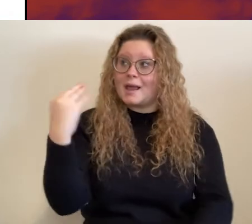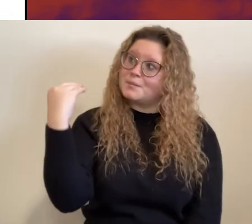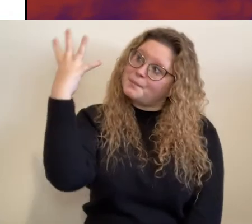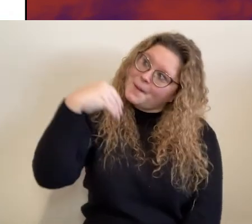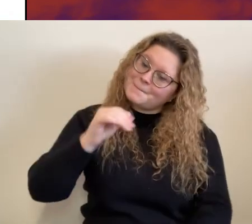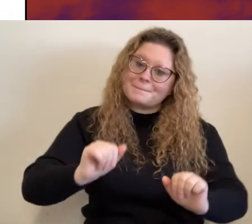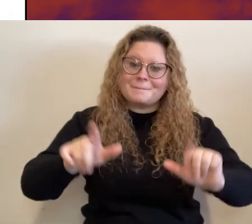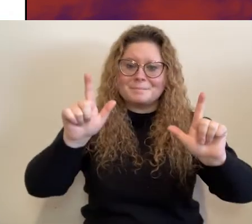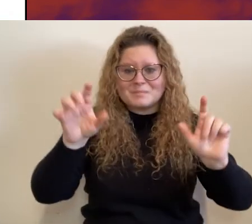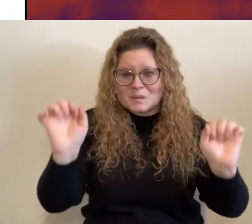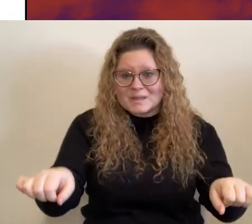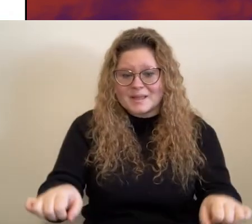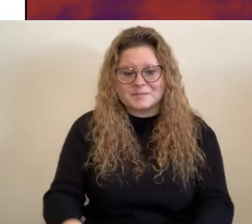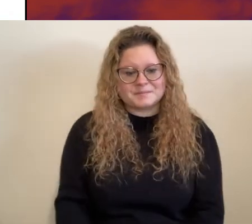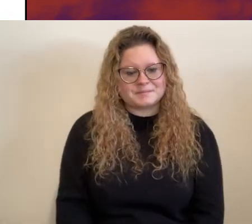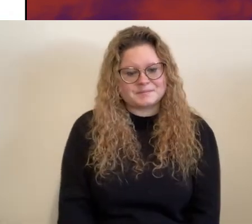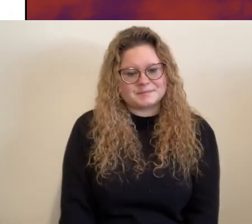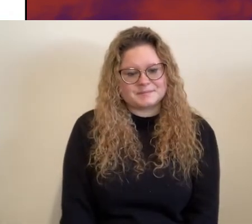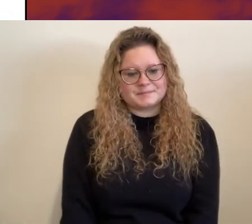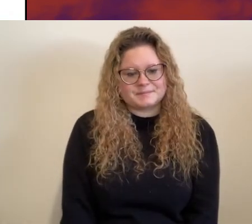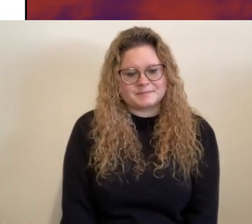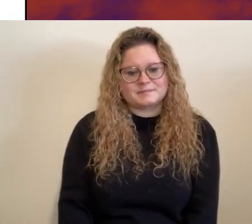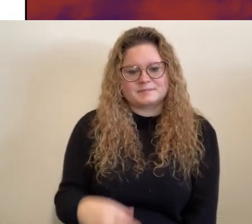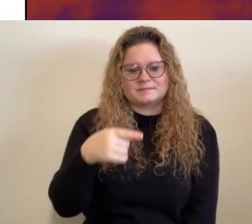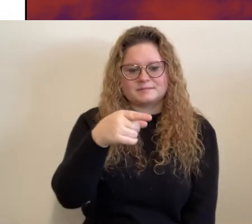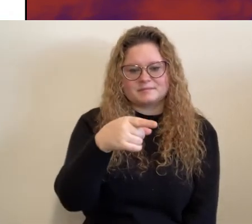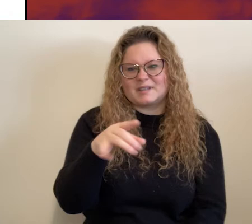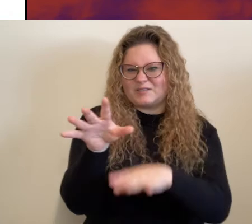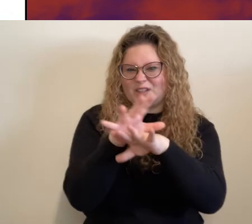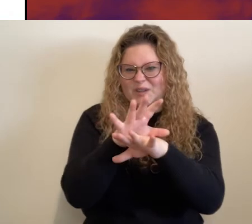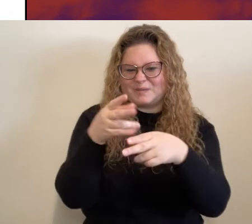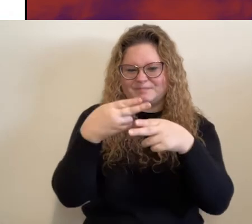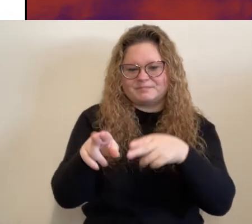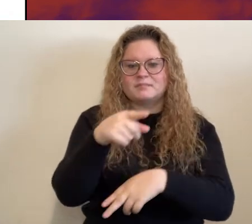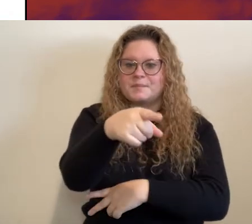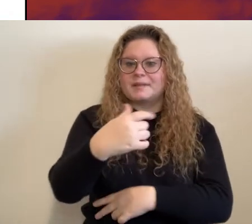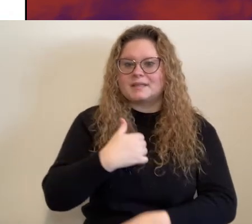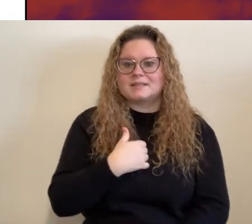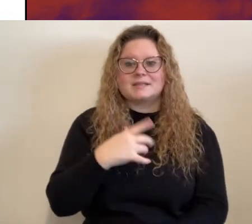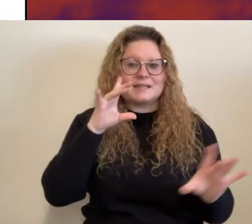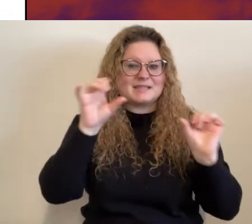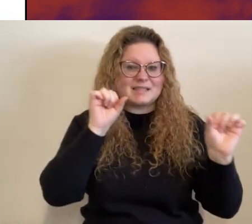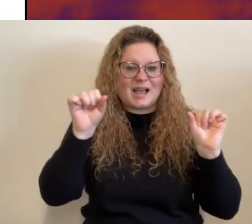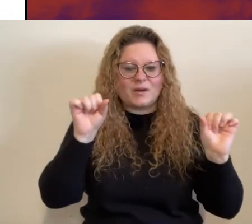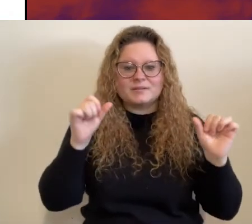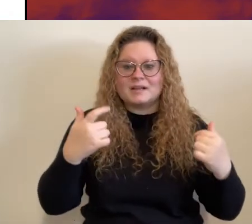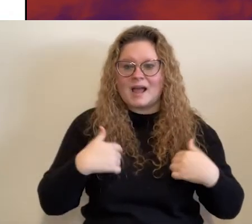in the studio doing some sounding work. So me being, I just was floofing out my fro,